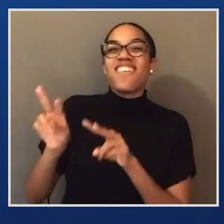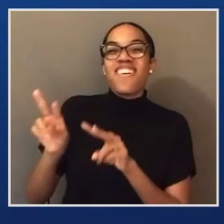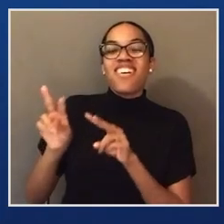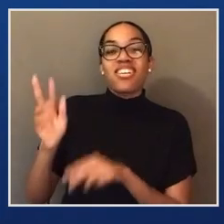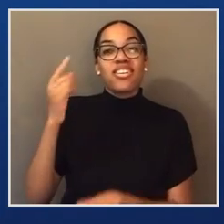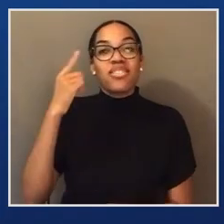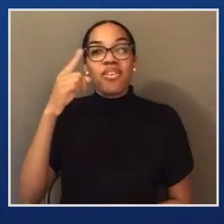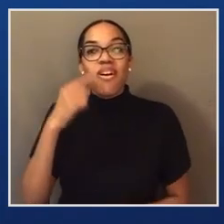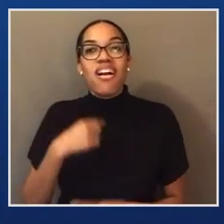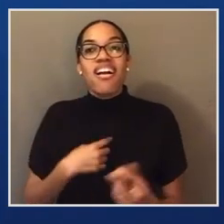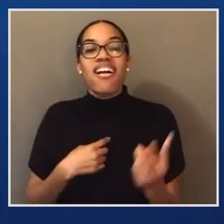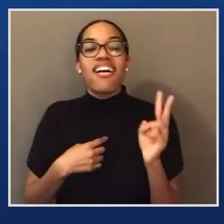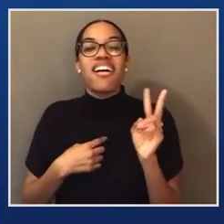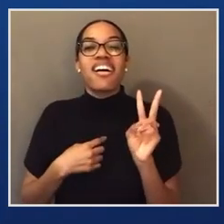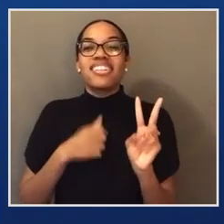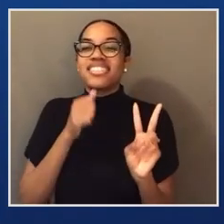said